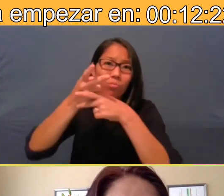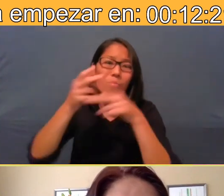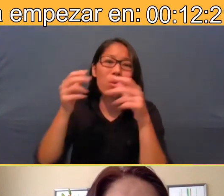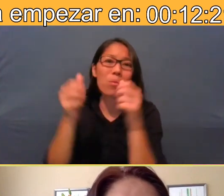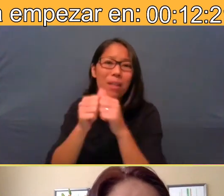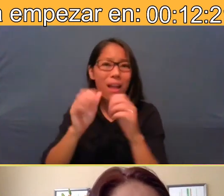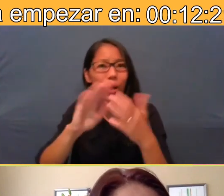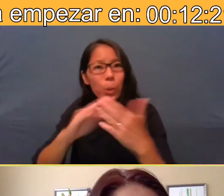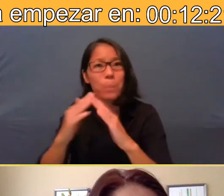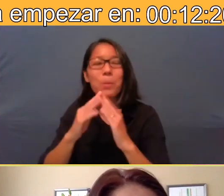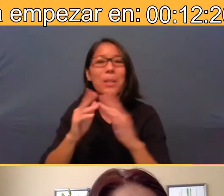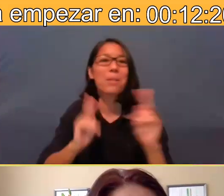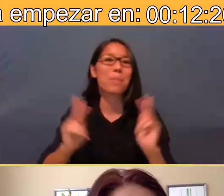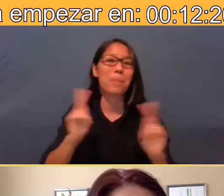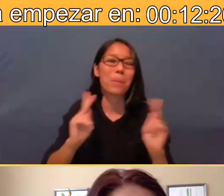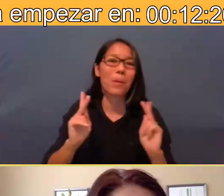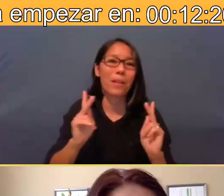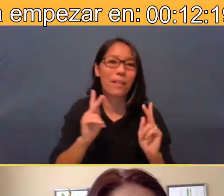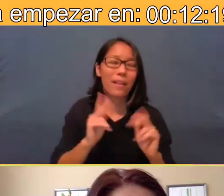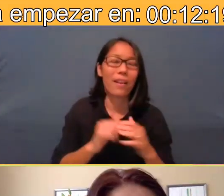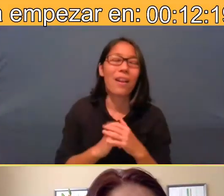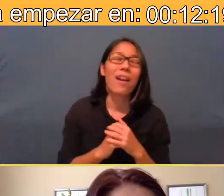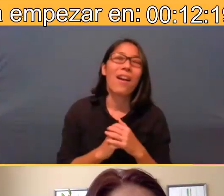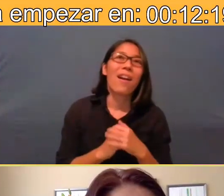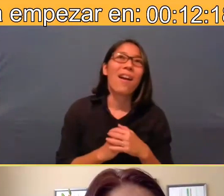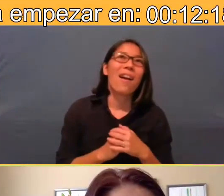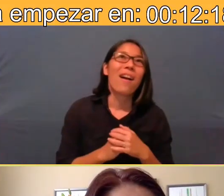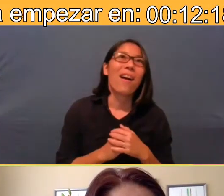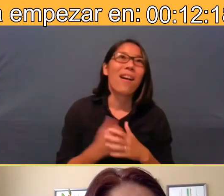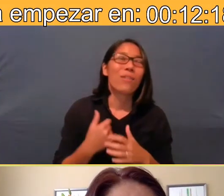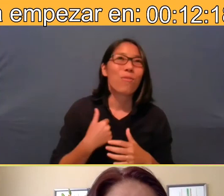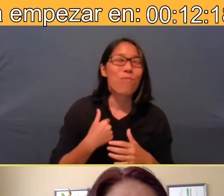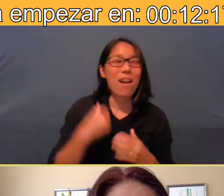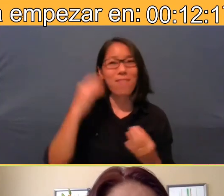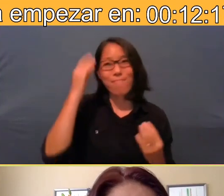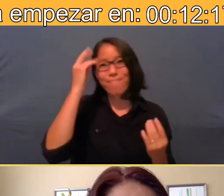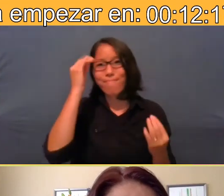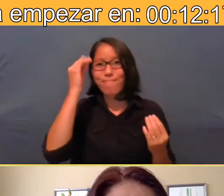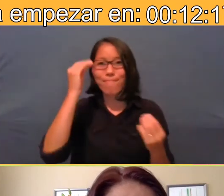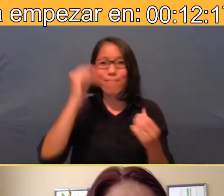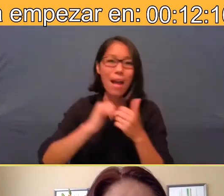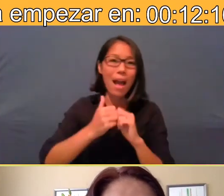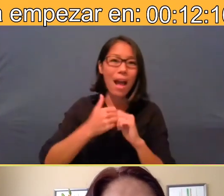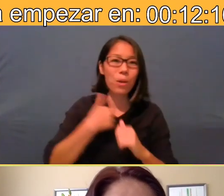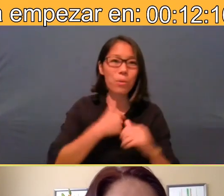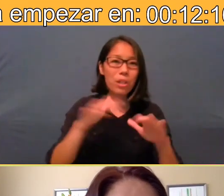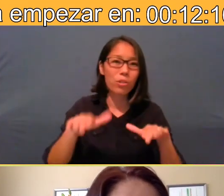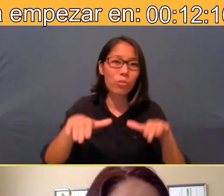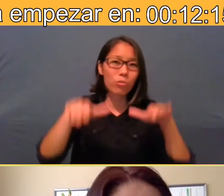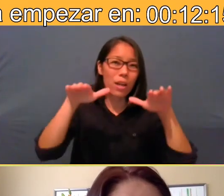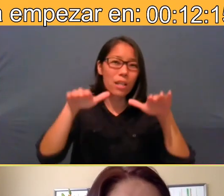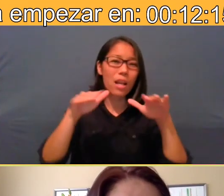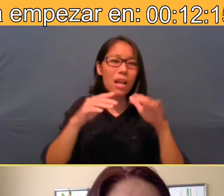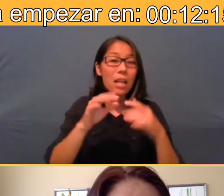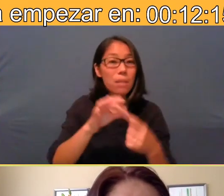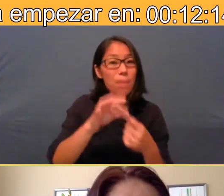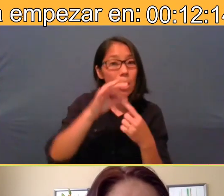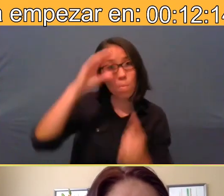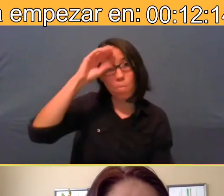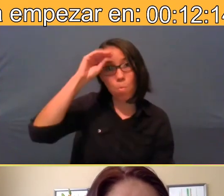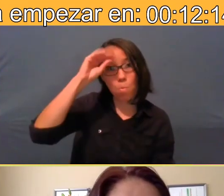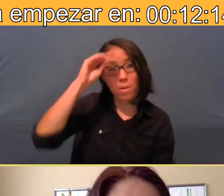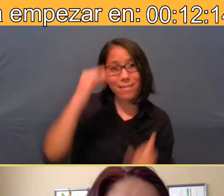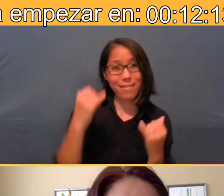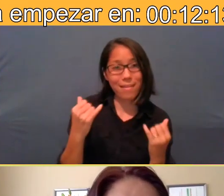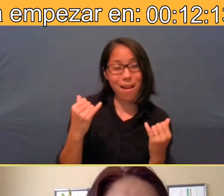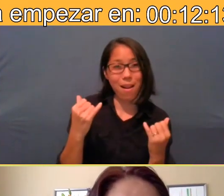of folks. And it made me really think about how we're raising, especially our boys, you know,